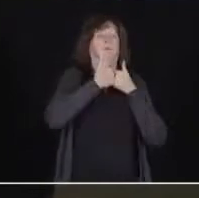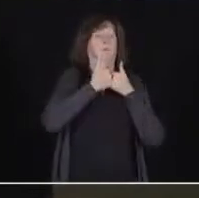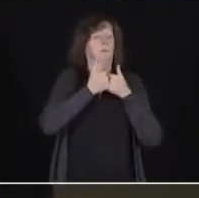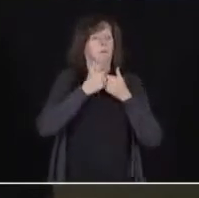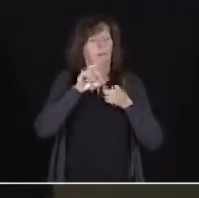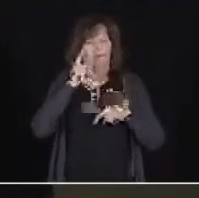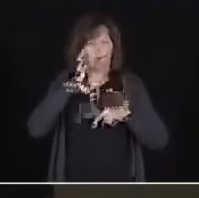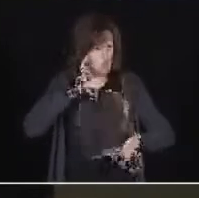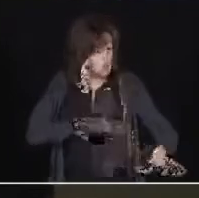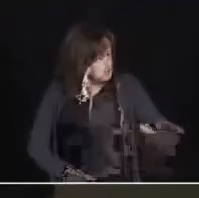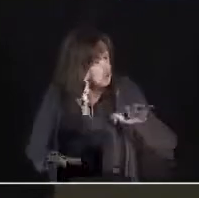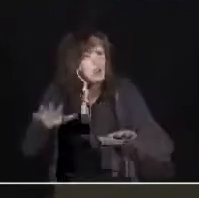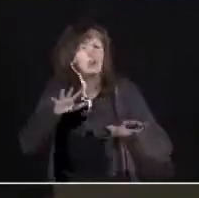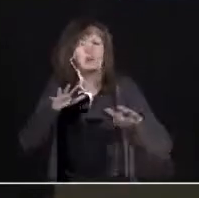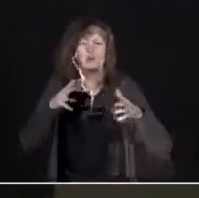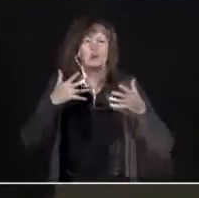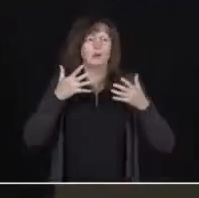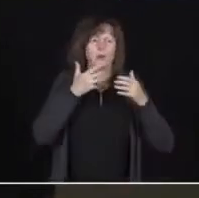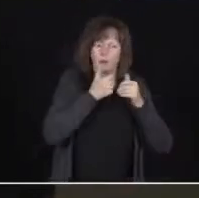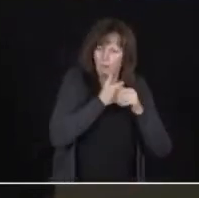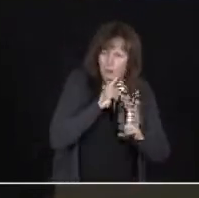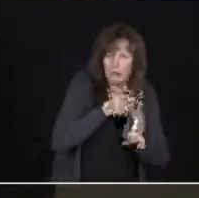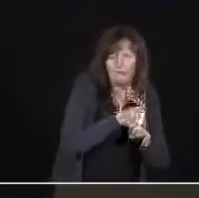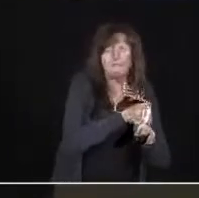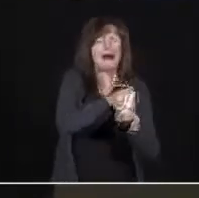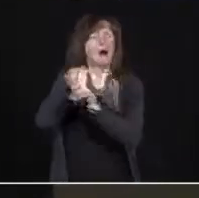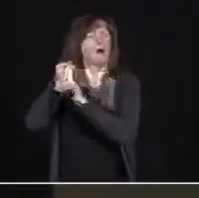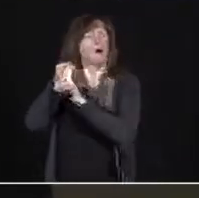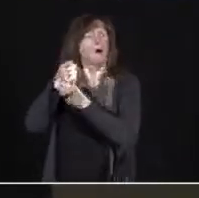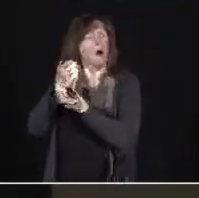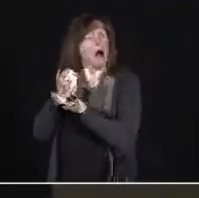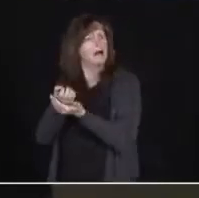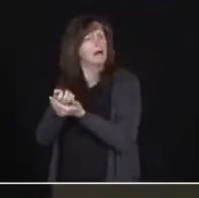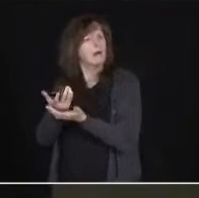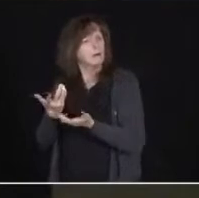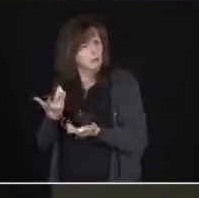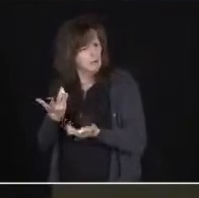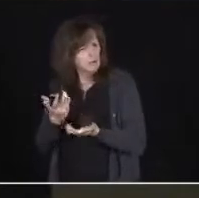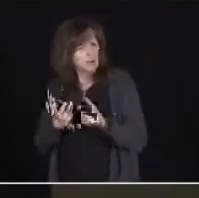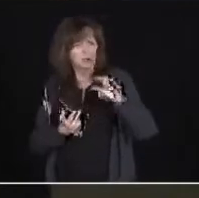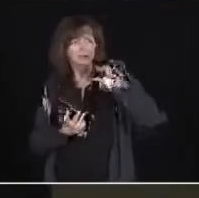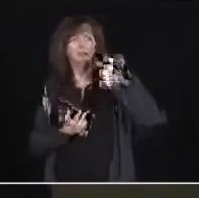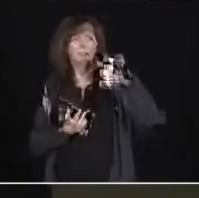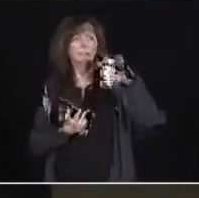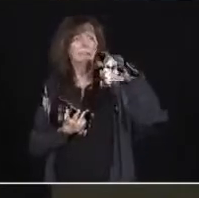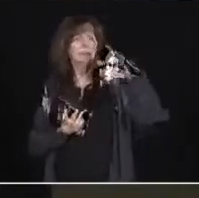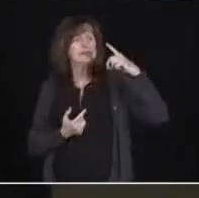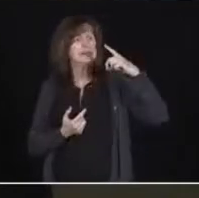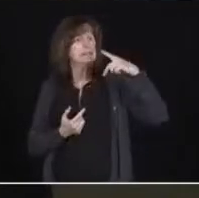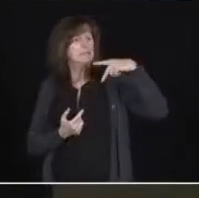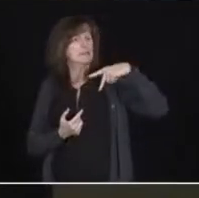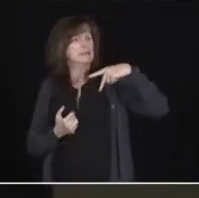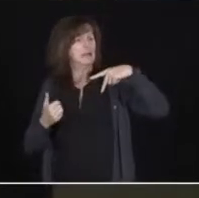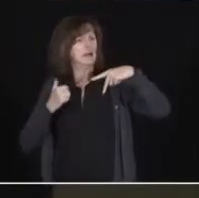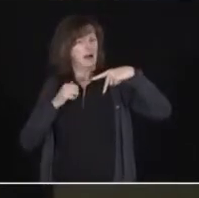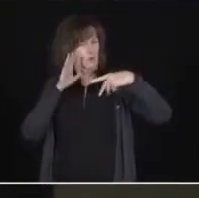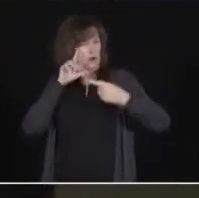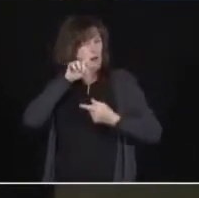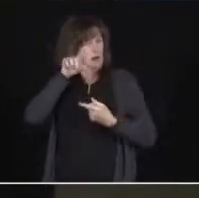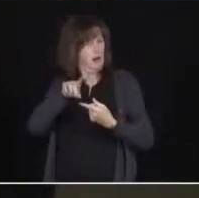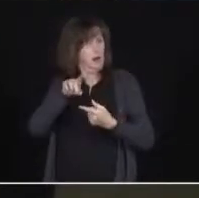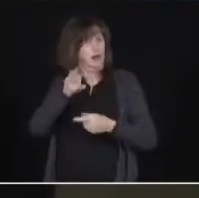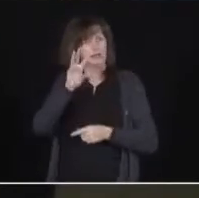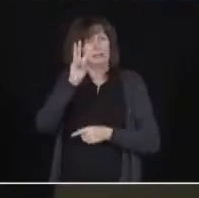on our economy. Canada's GDP is forecasted to shrink by 6.6% this year. The good news